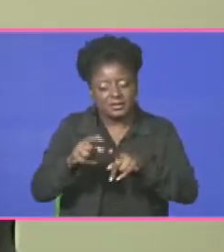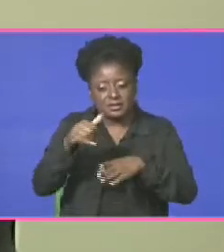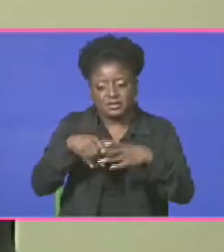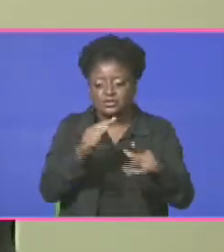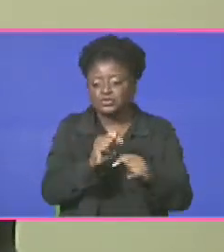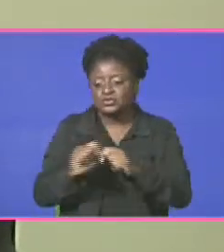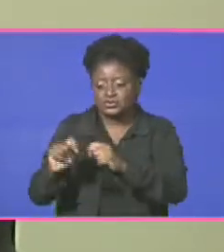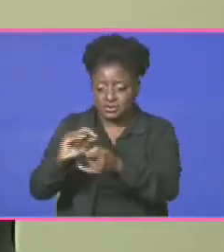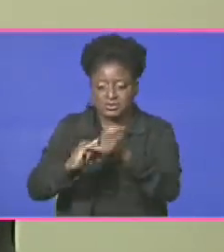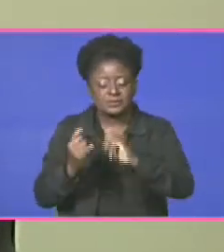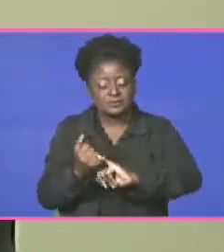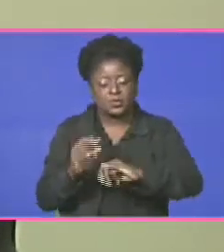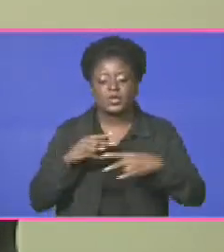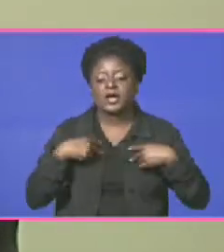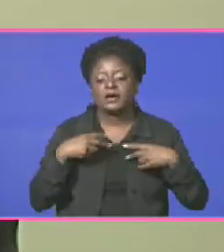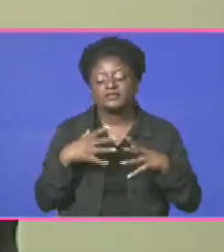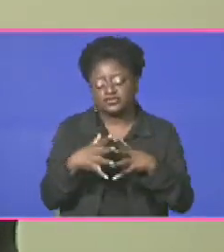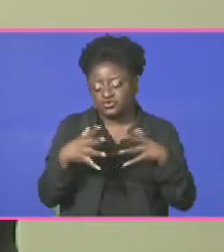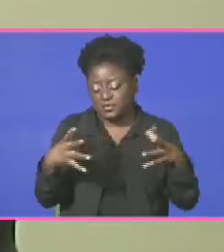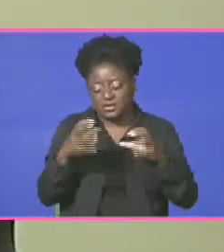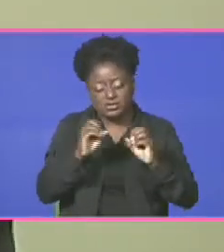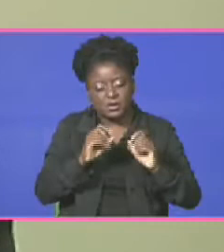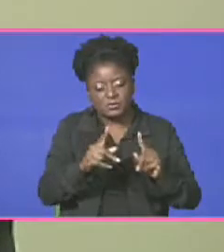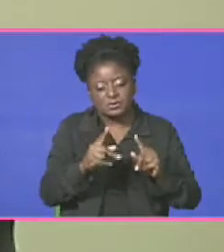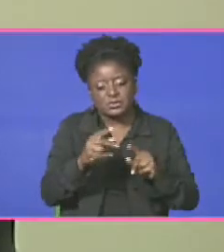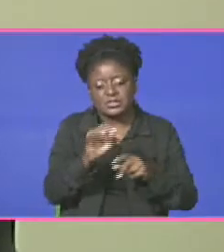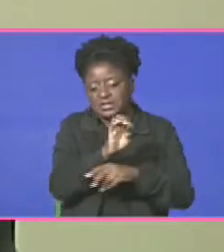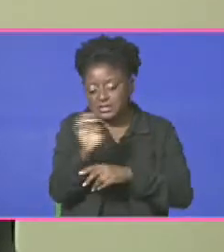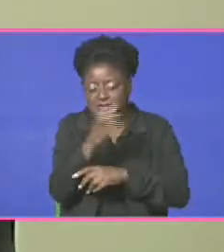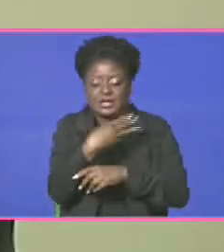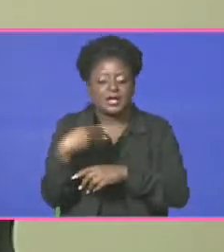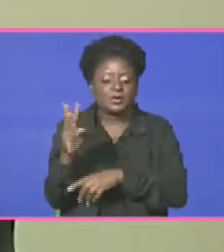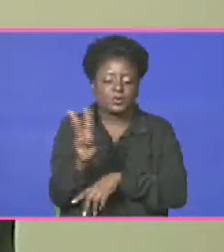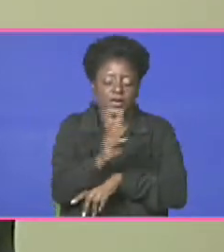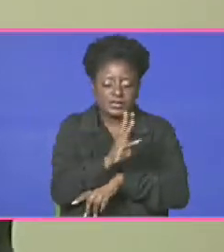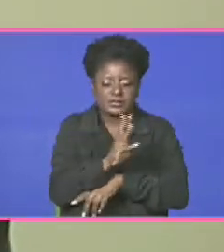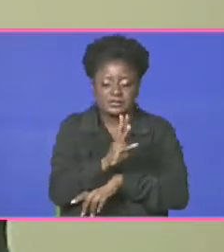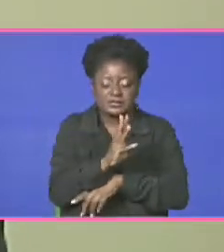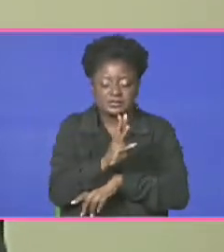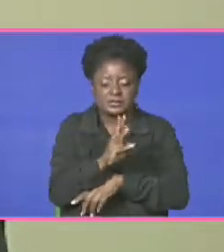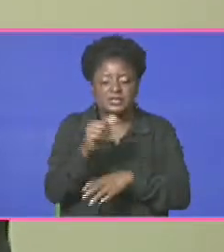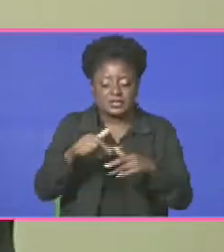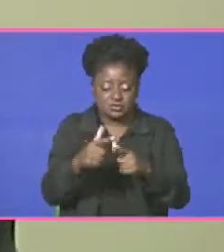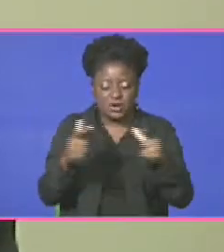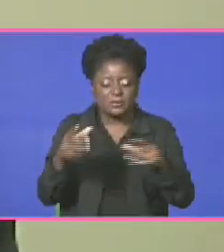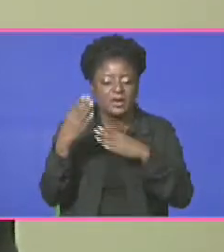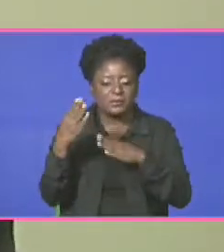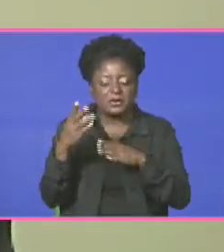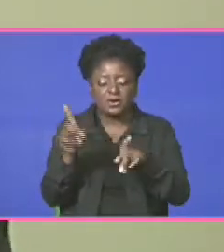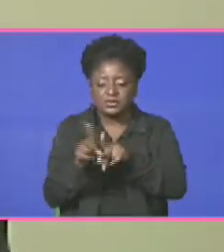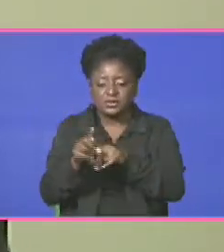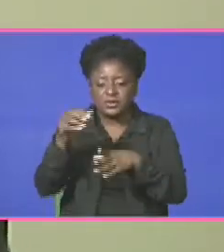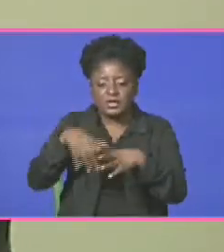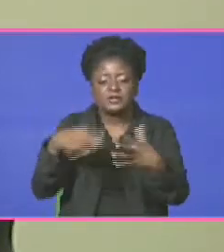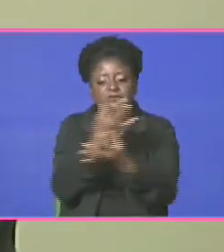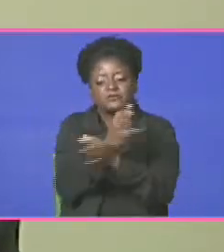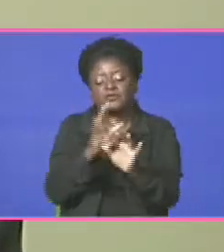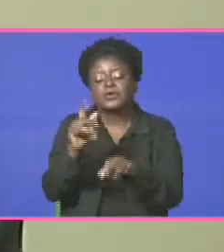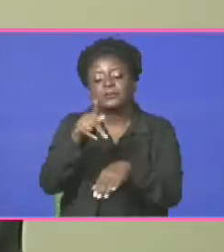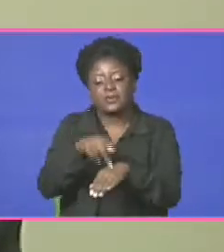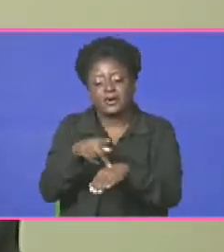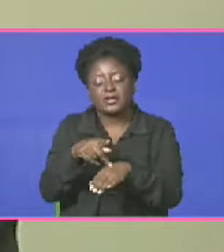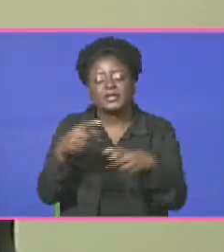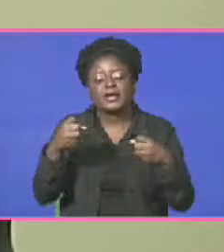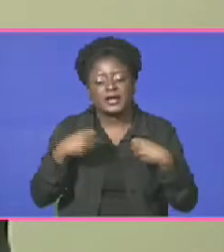have a tremendous opportunity both in the east and the west of Grand Bahama in particular, but also in the city of Freeport, which does